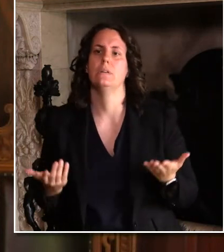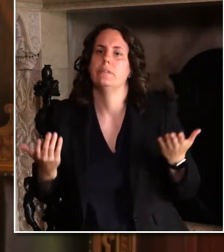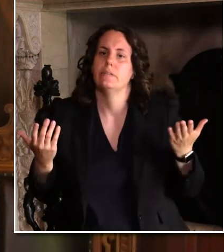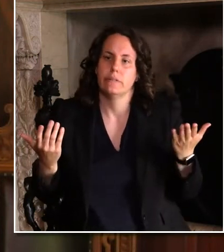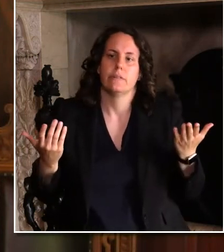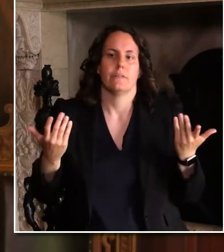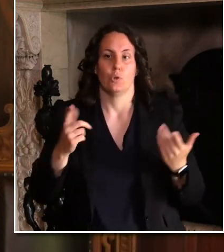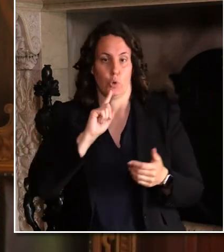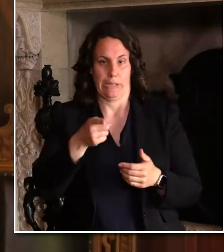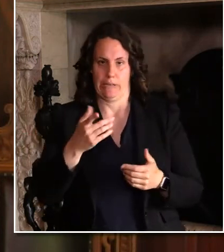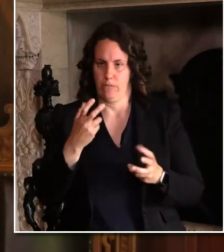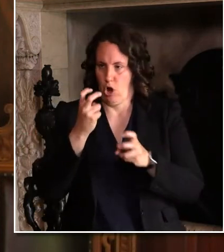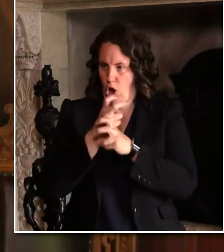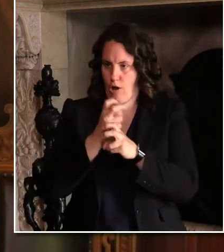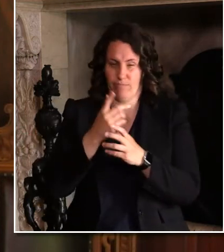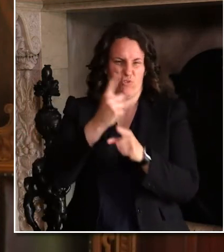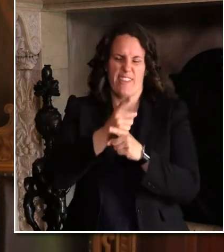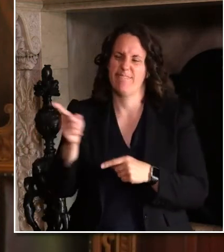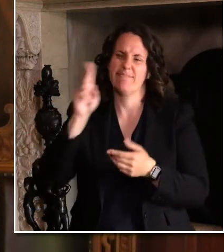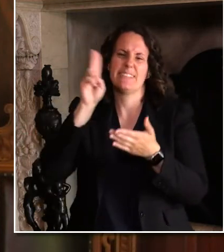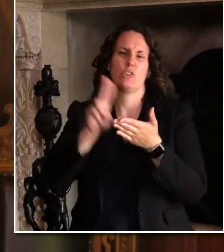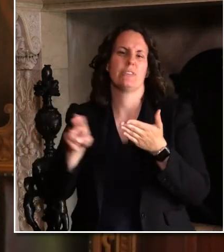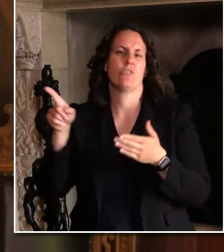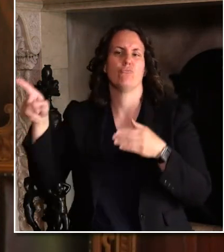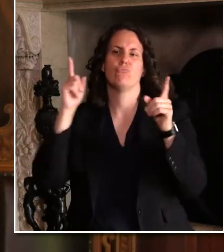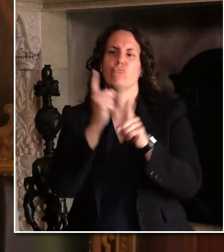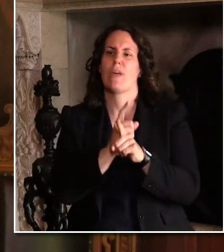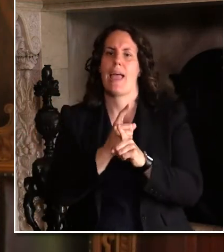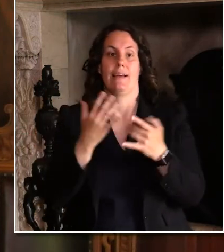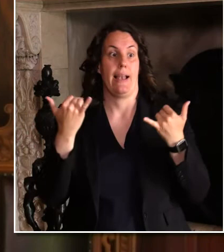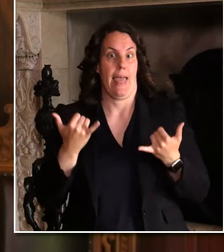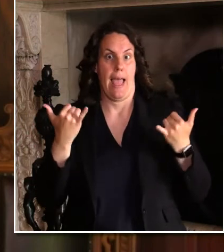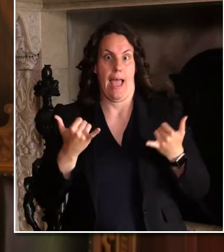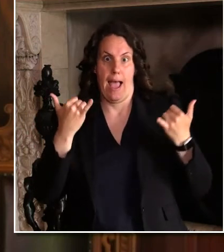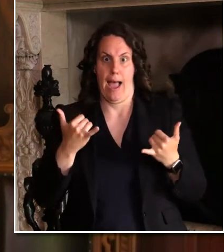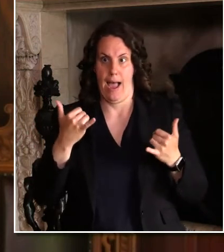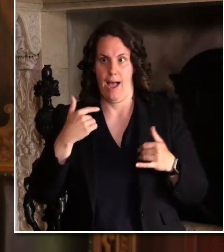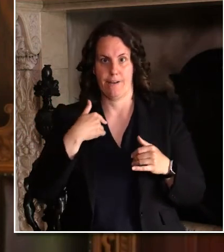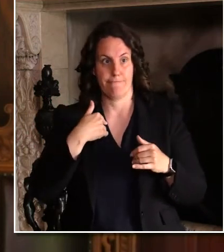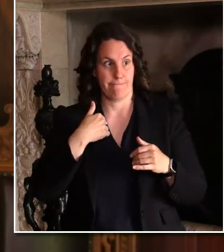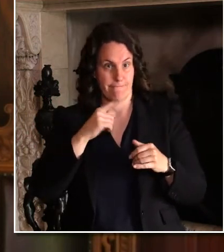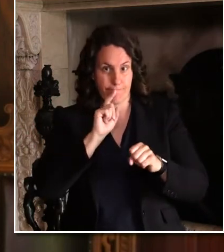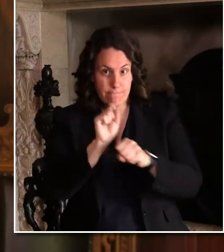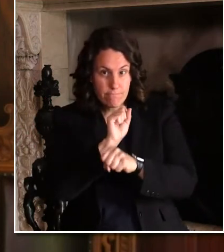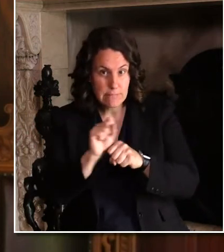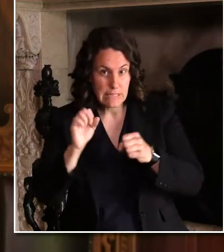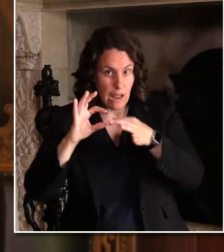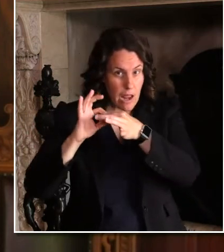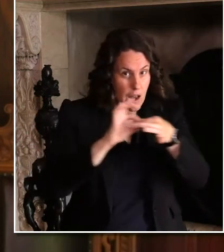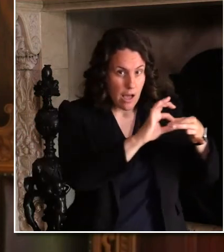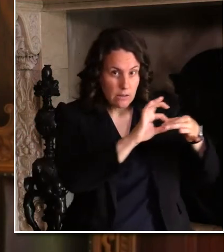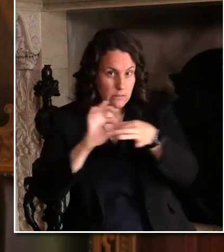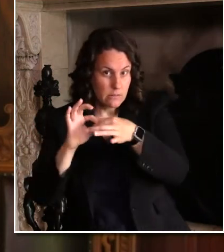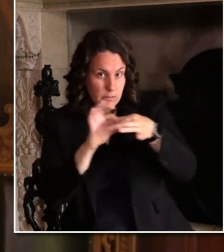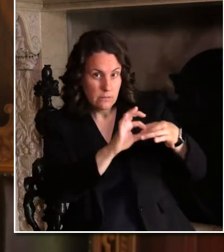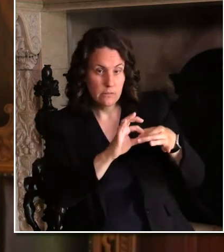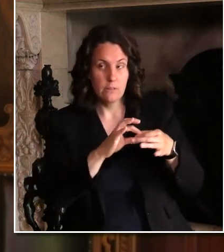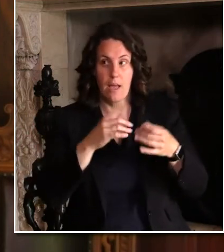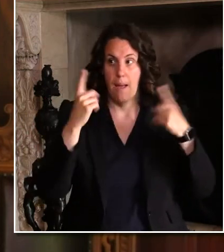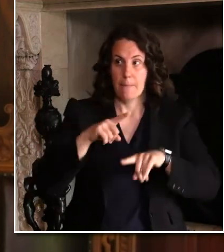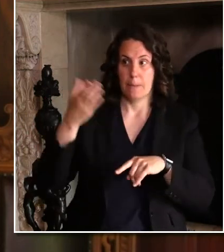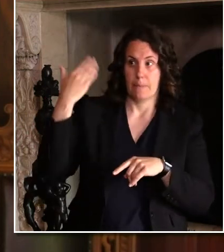too early to say that the numbers we saw today and yesterday are part of a trend. And it's we always we see